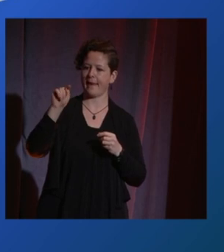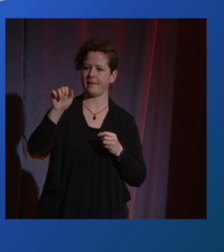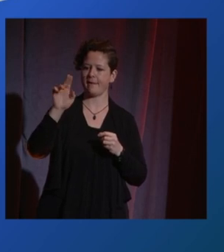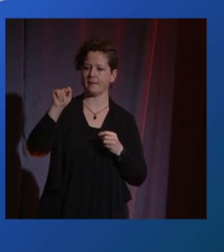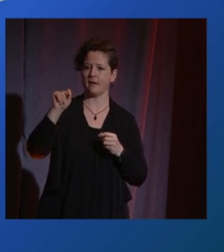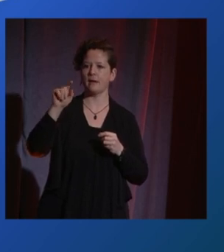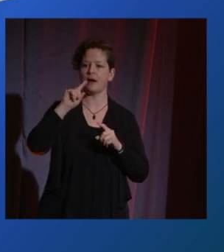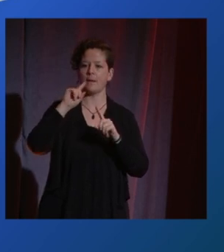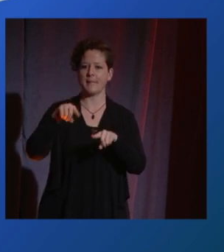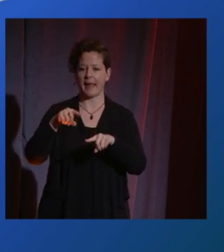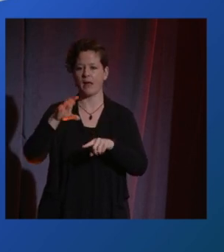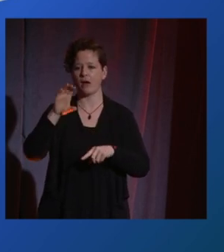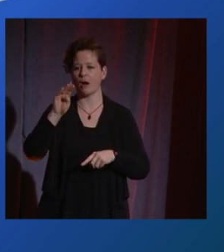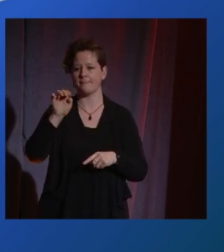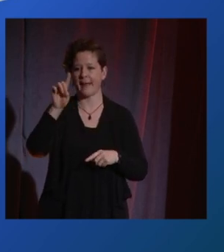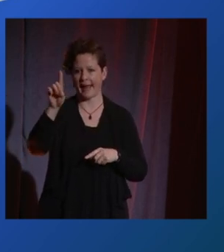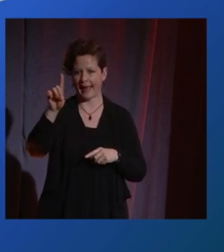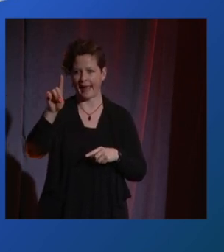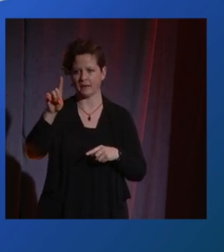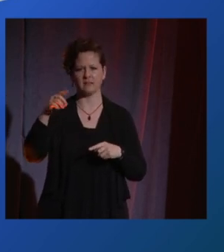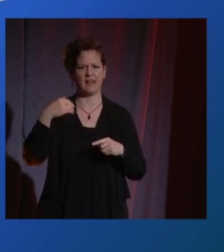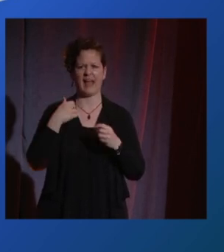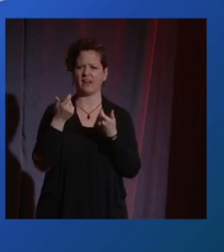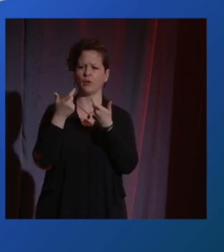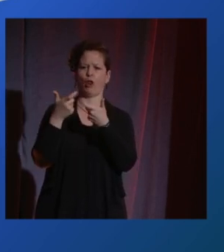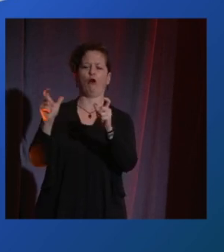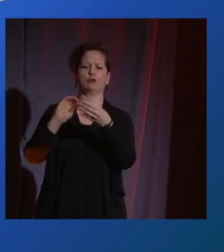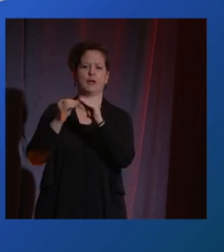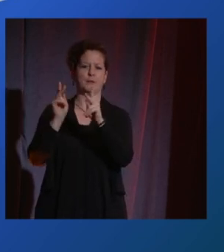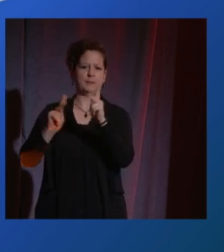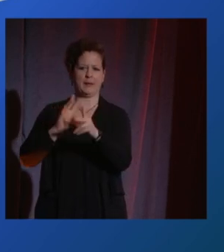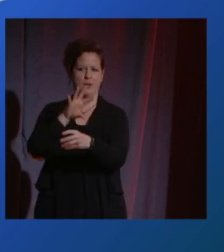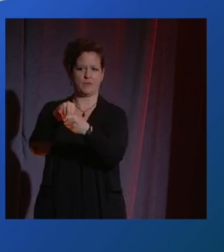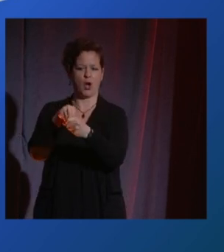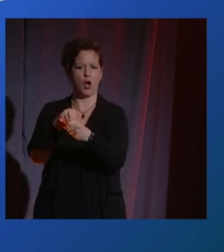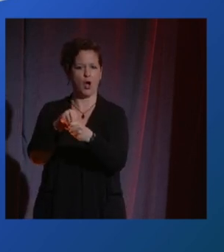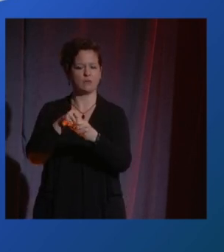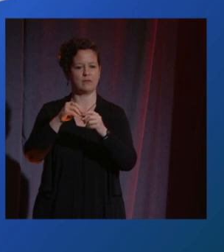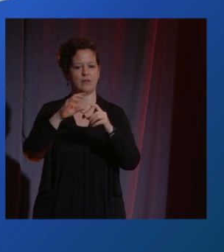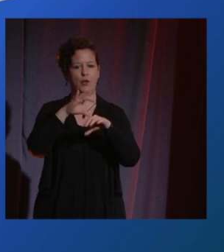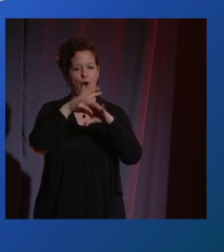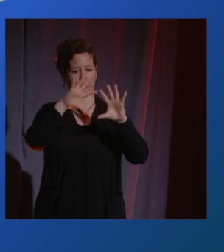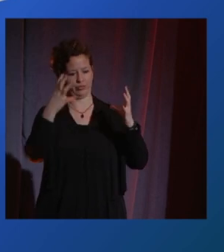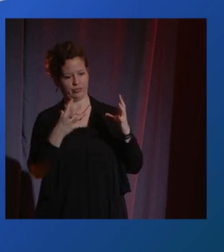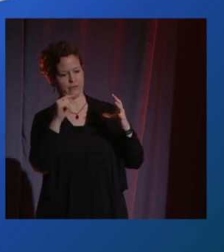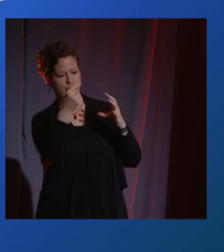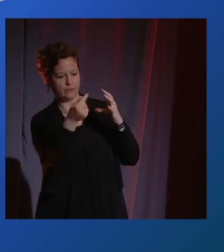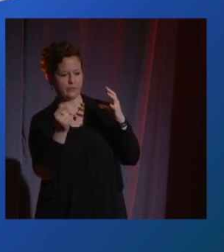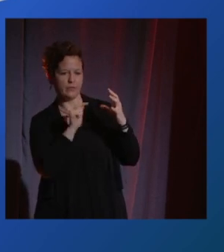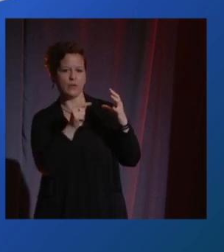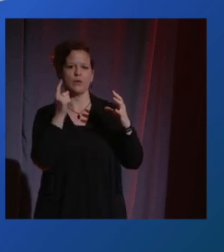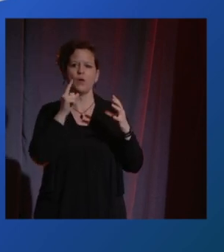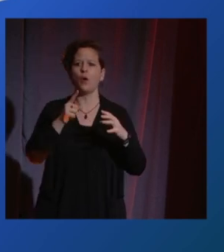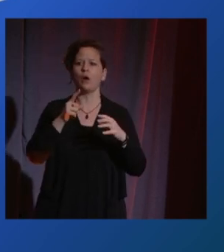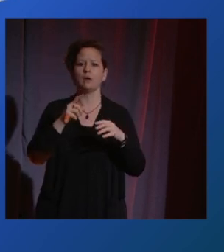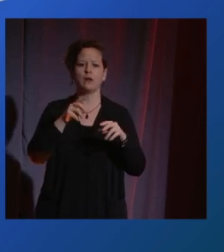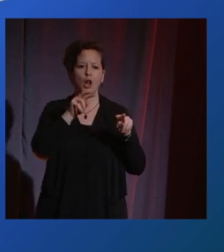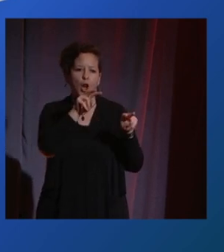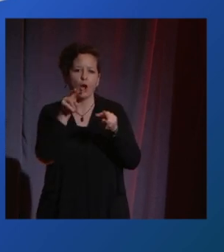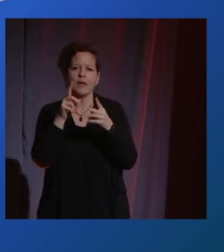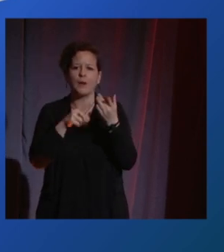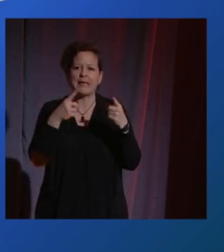or so per combatant command and these are the commanders who have really important responsibilities for indications and warning as well as